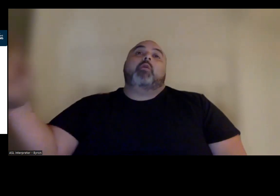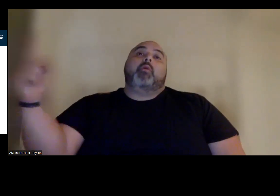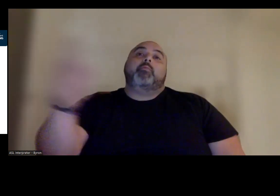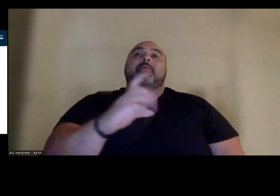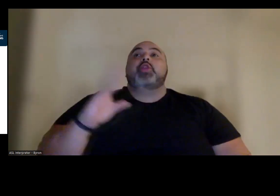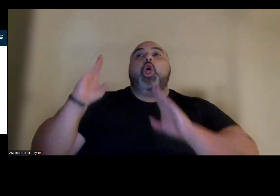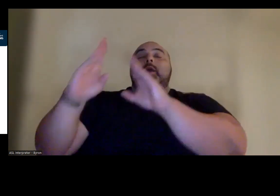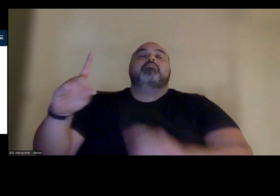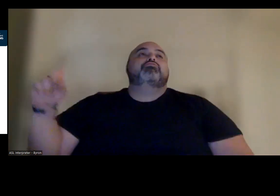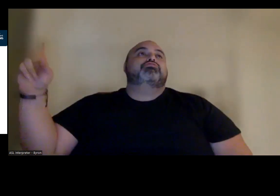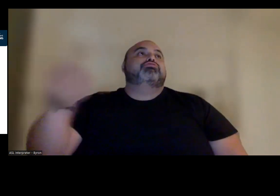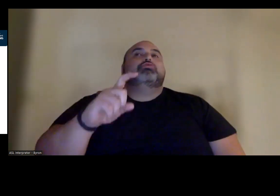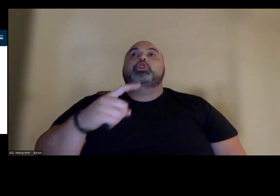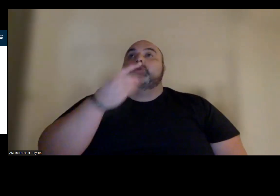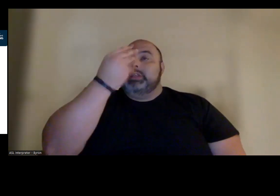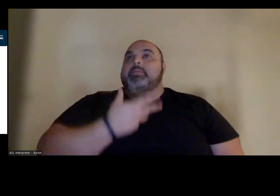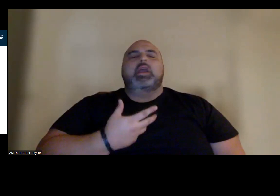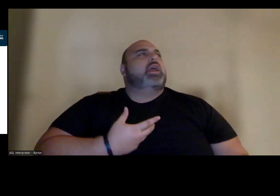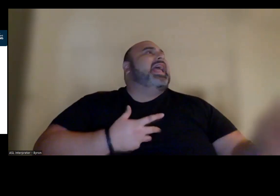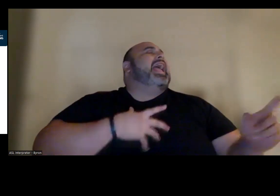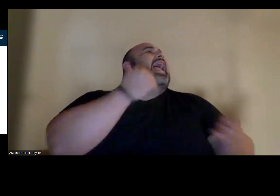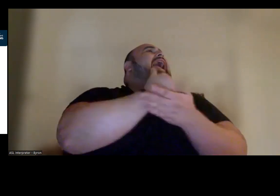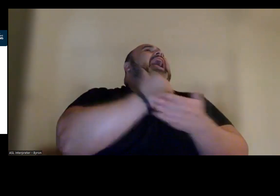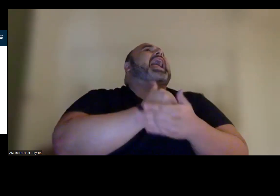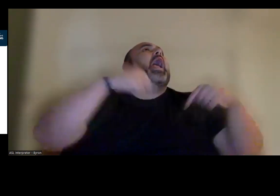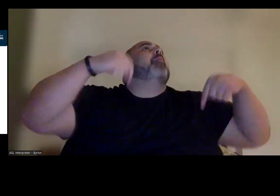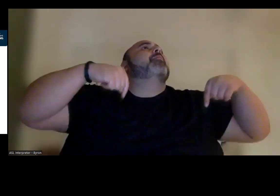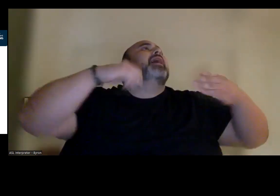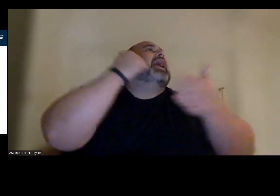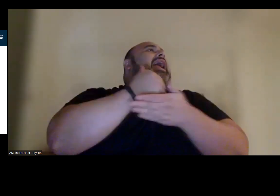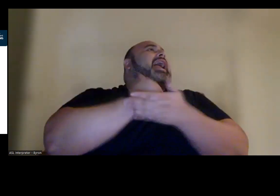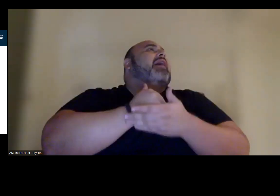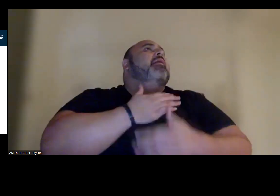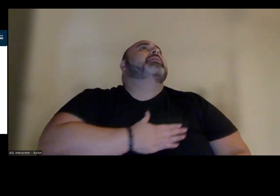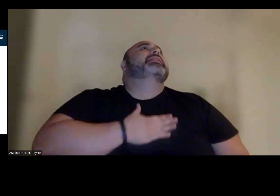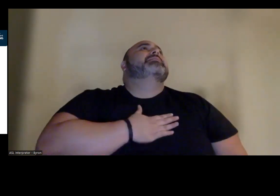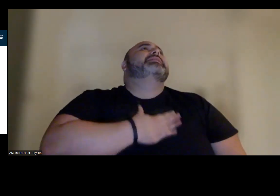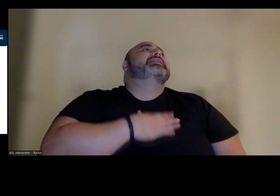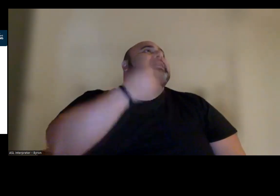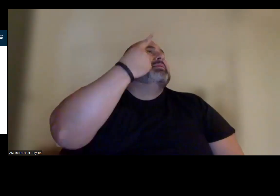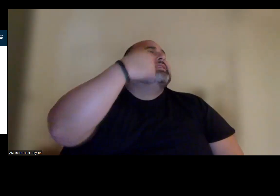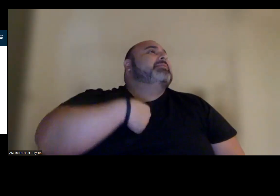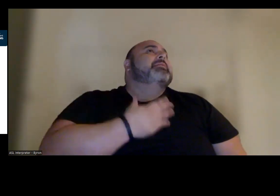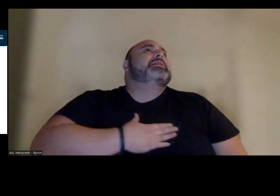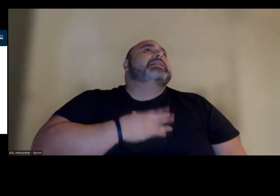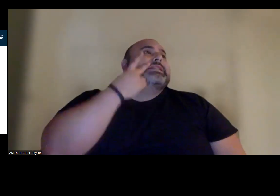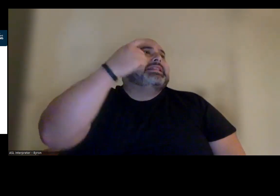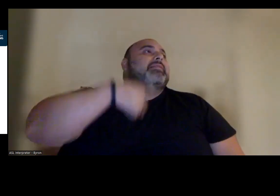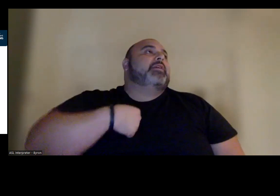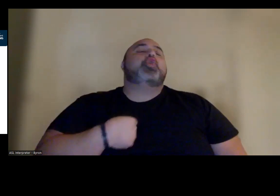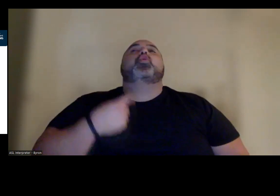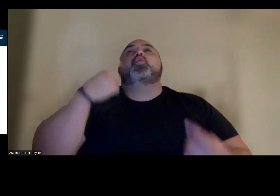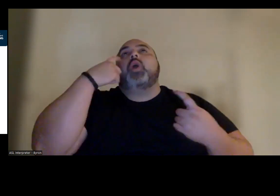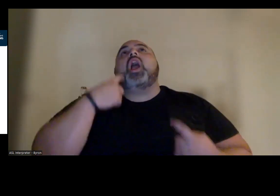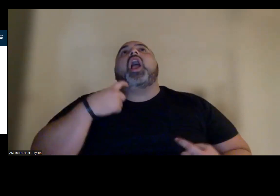hallway and she'd say, help, I'm in here. Please, please come and see me. Please come crying